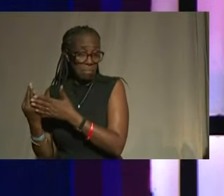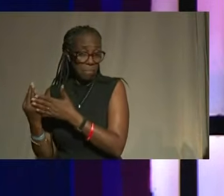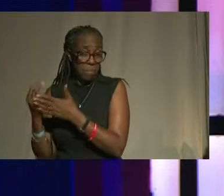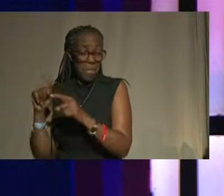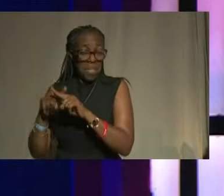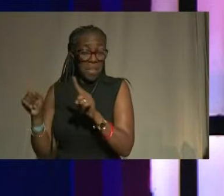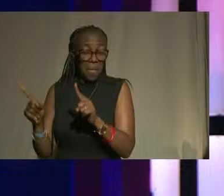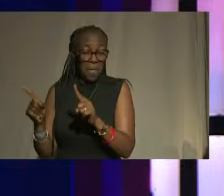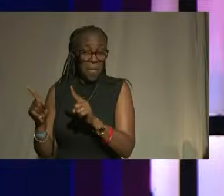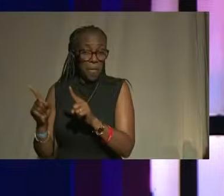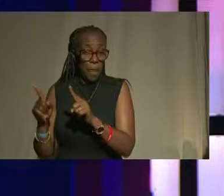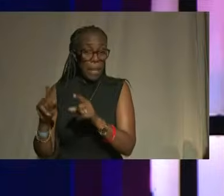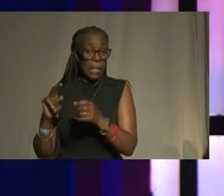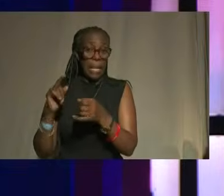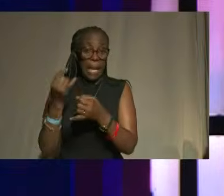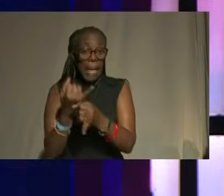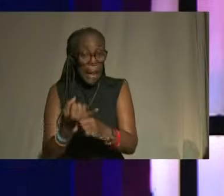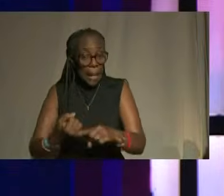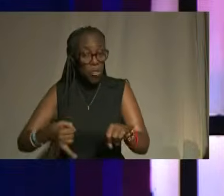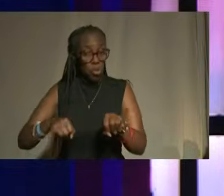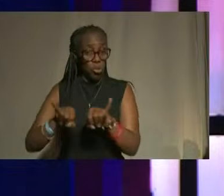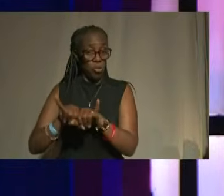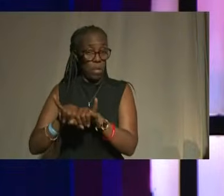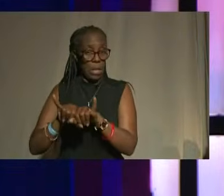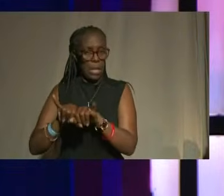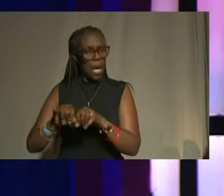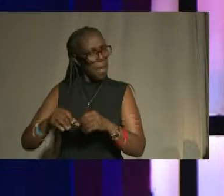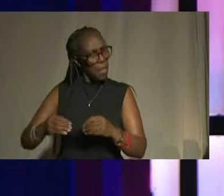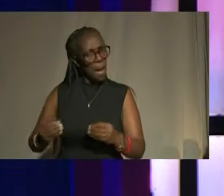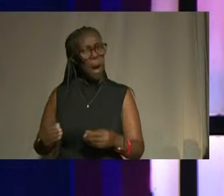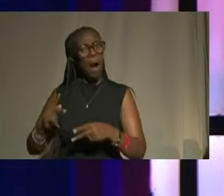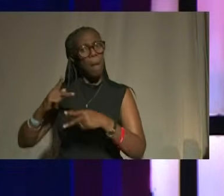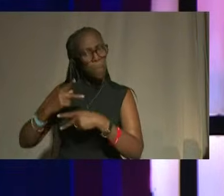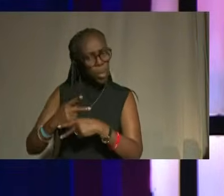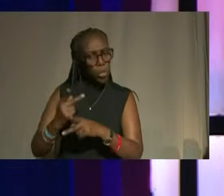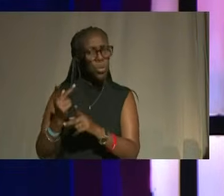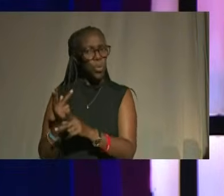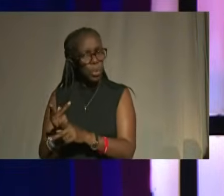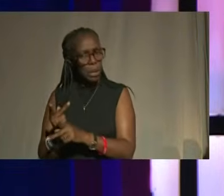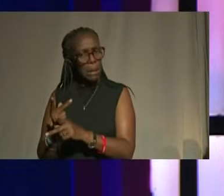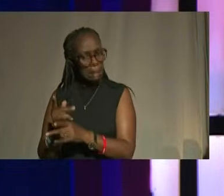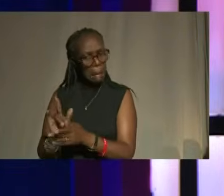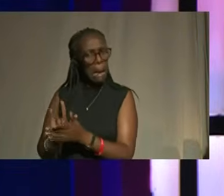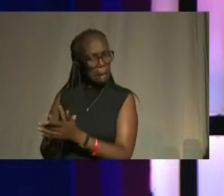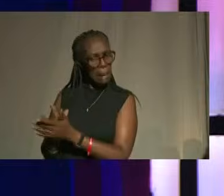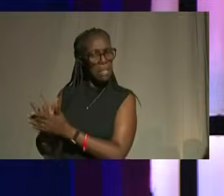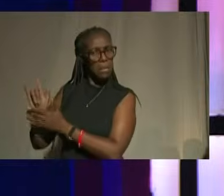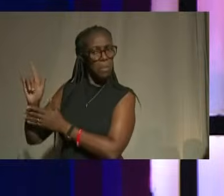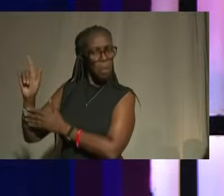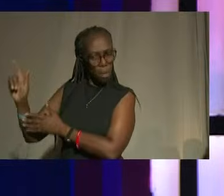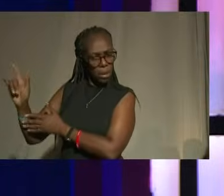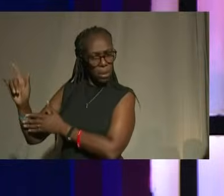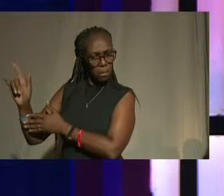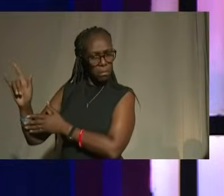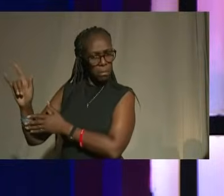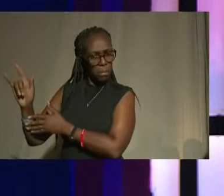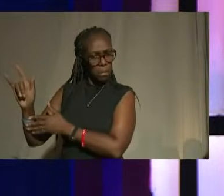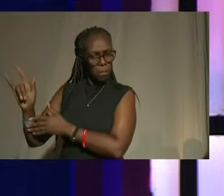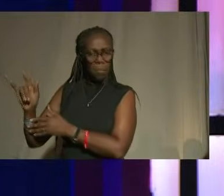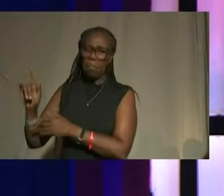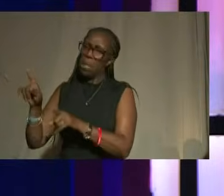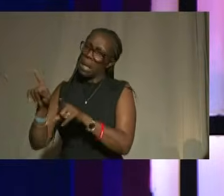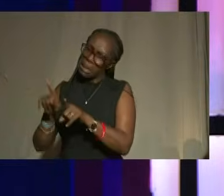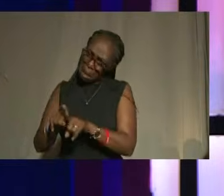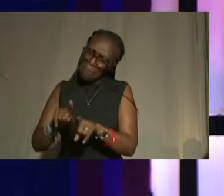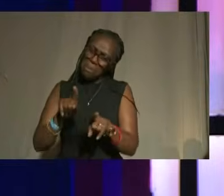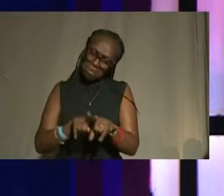much friendlier environment are in fact producing and exporting. But it is a fact that we are importing more at the same time.